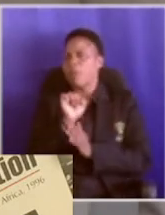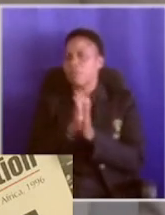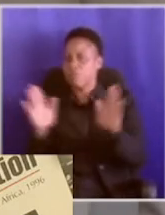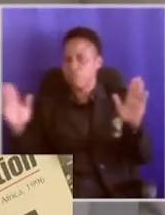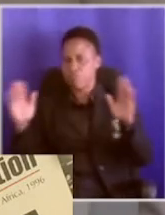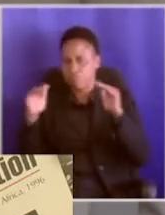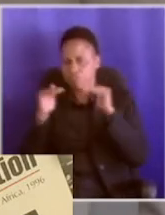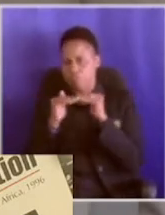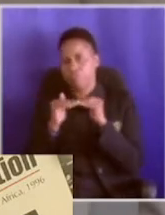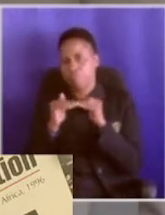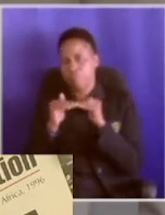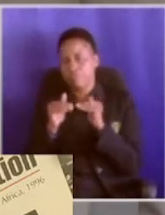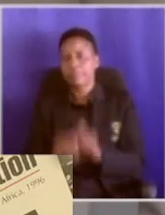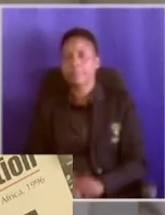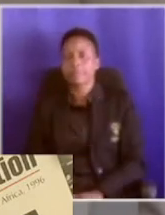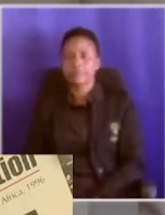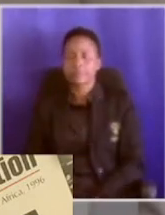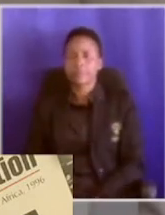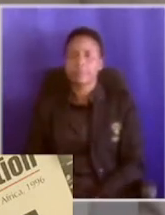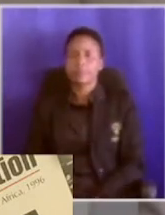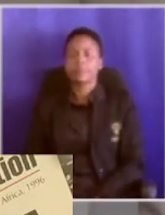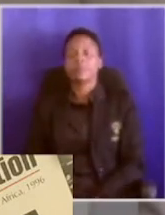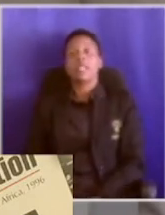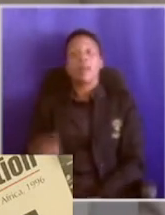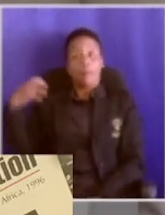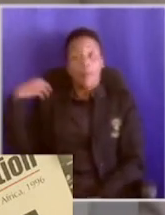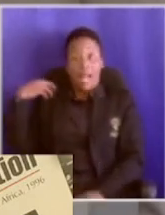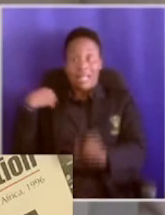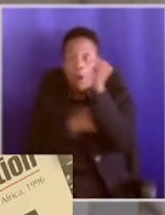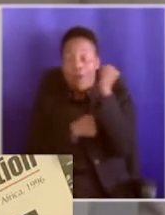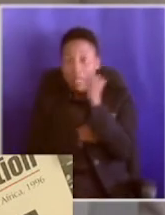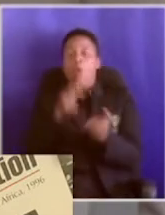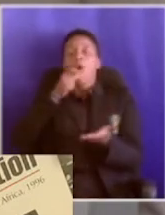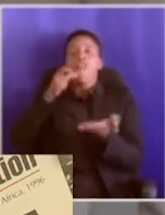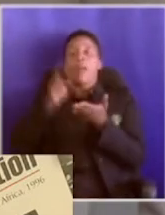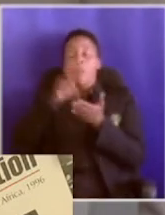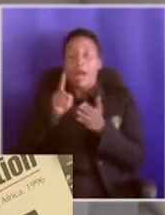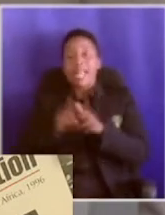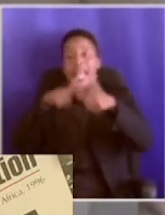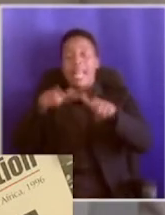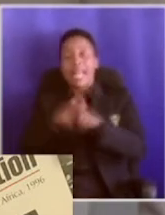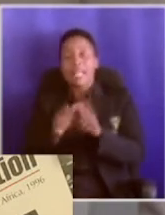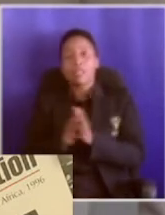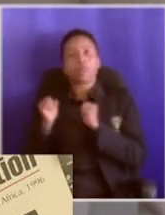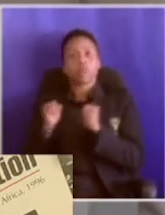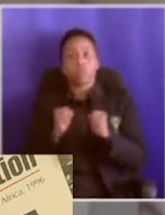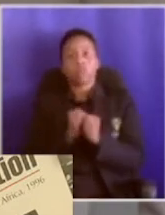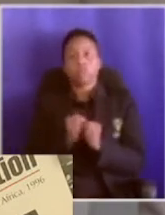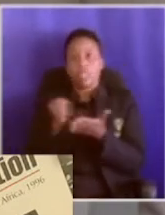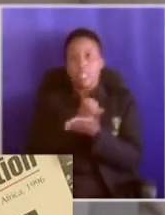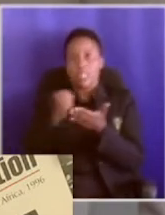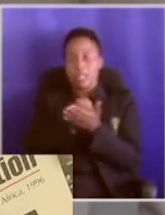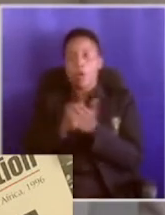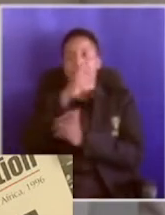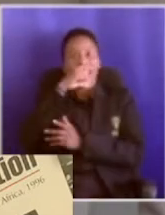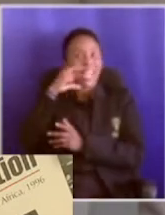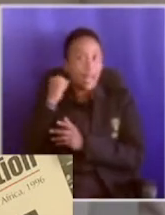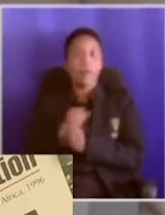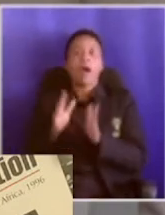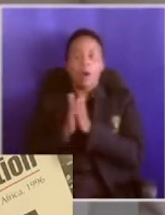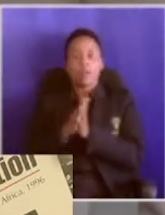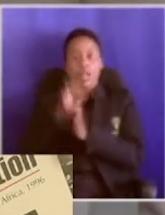equality. The ministry confirmed that land remained registered in the name of the apartheid